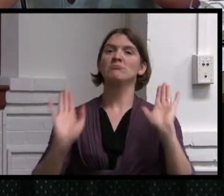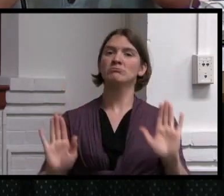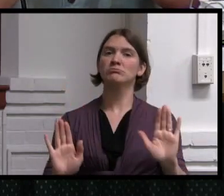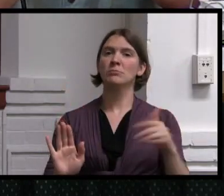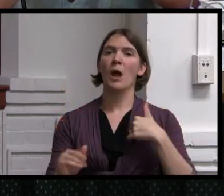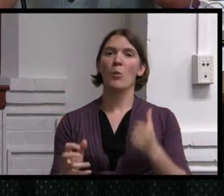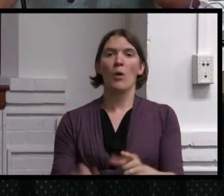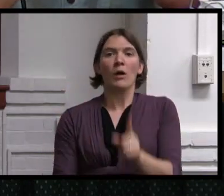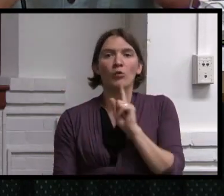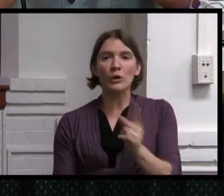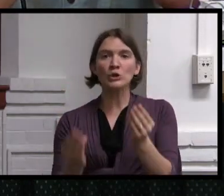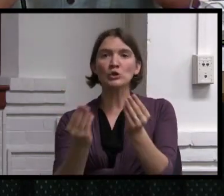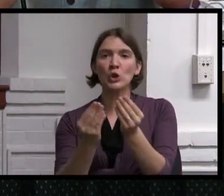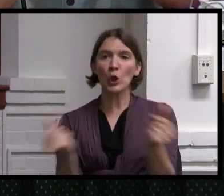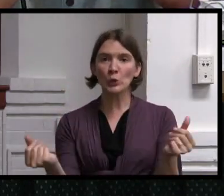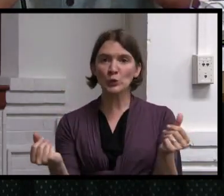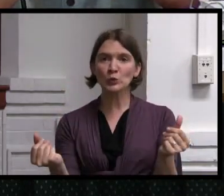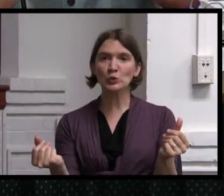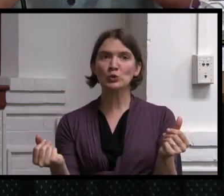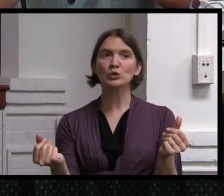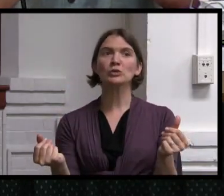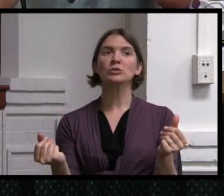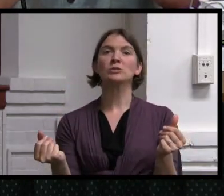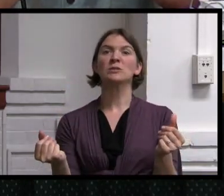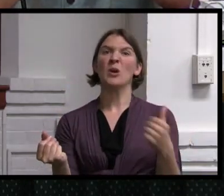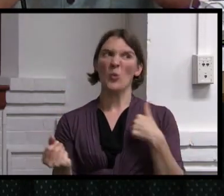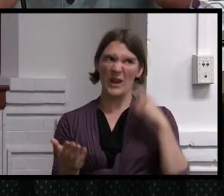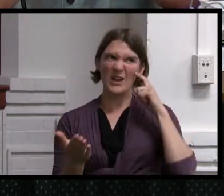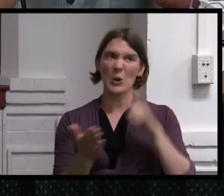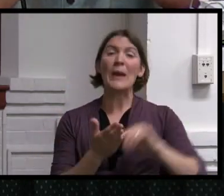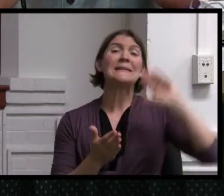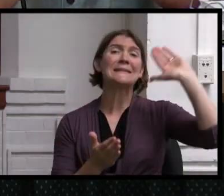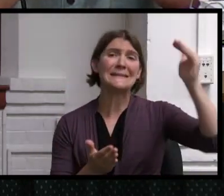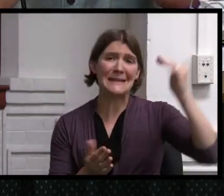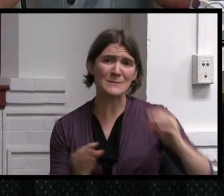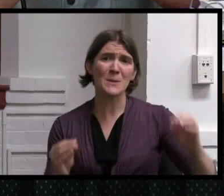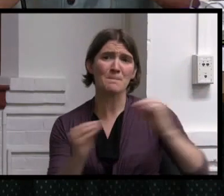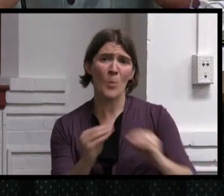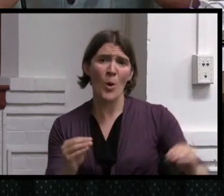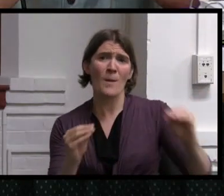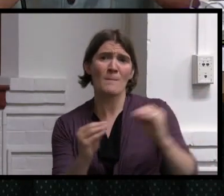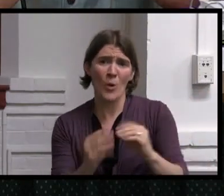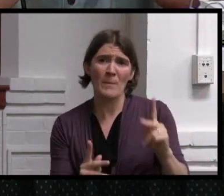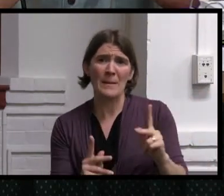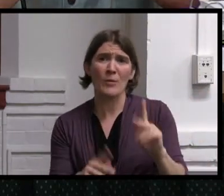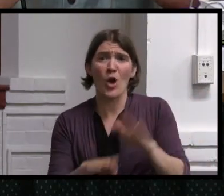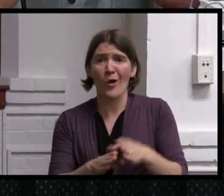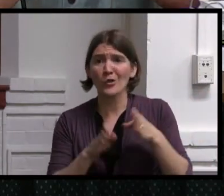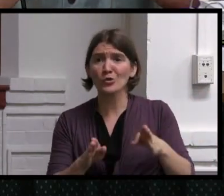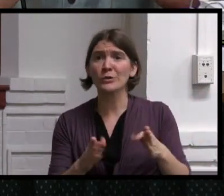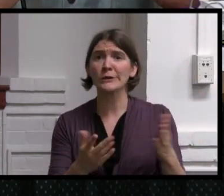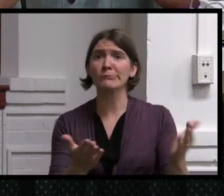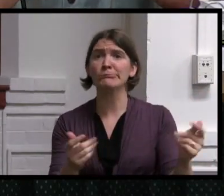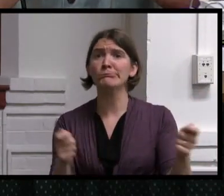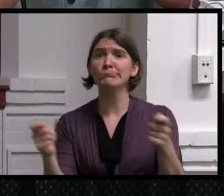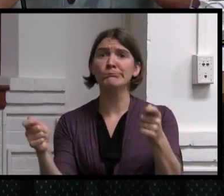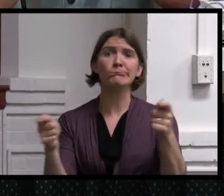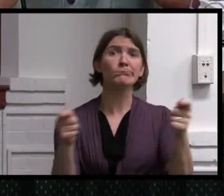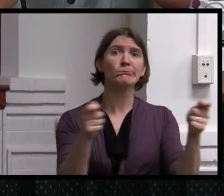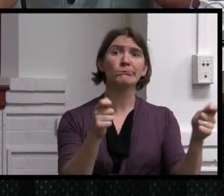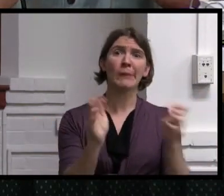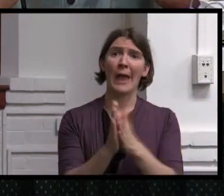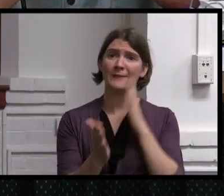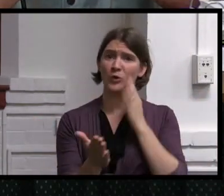real solutions in the perceived increase in panhandling, and a lot of people have expressed that to me, that some of us are concerned